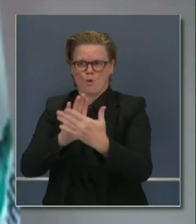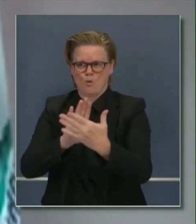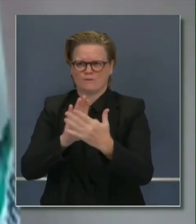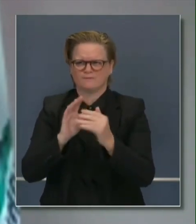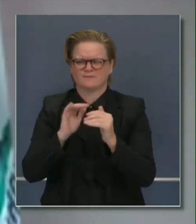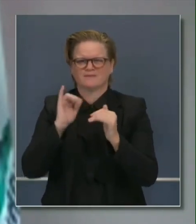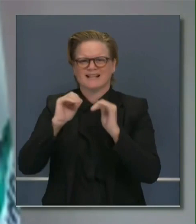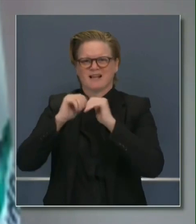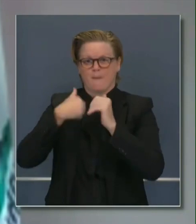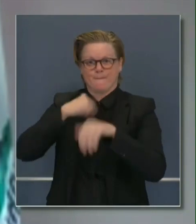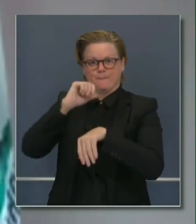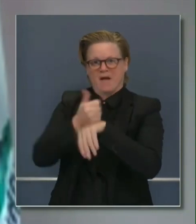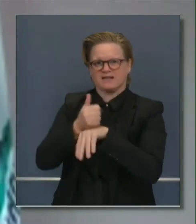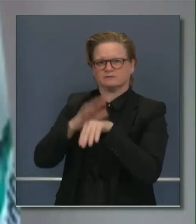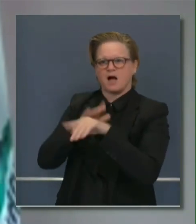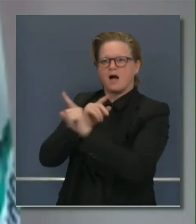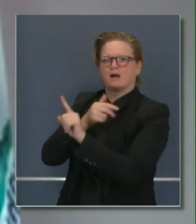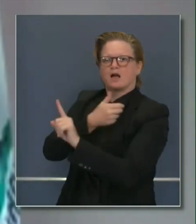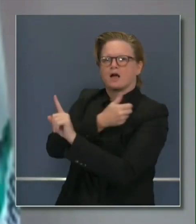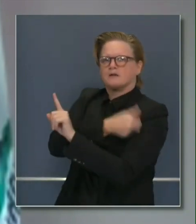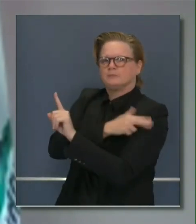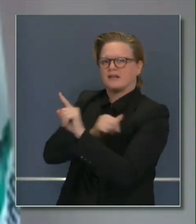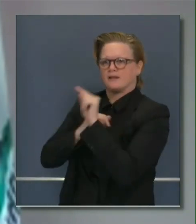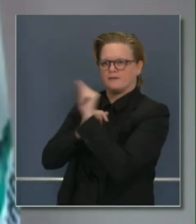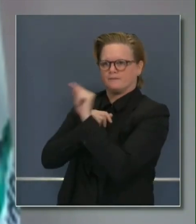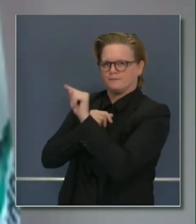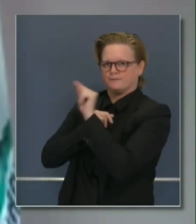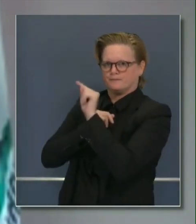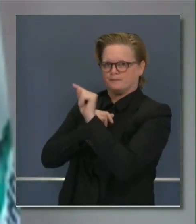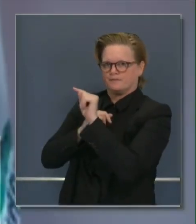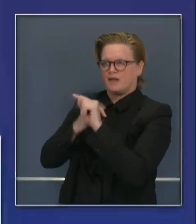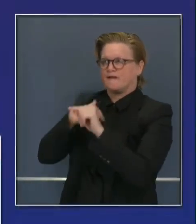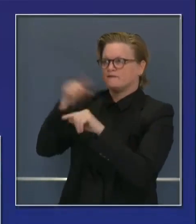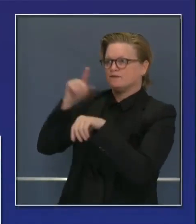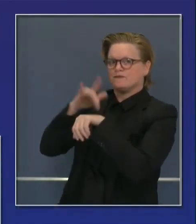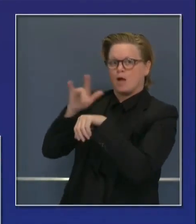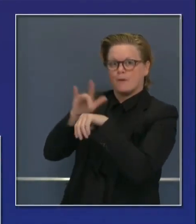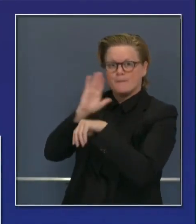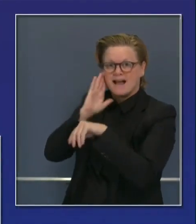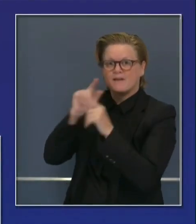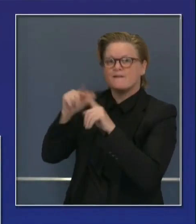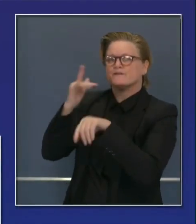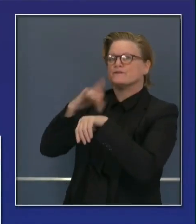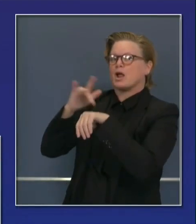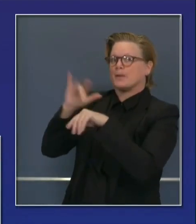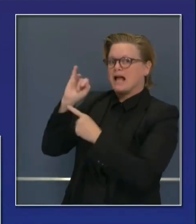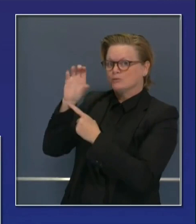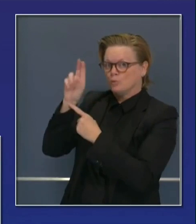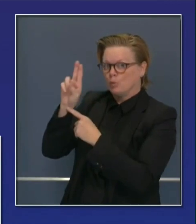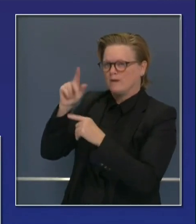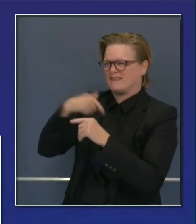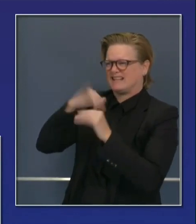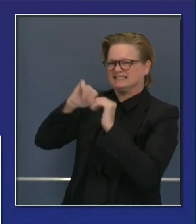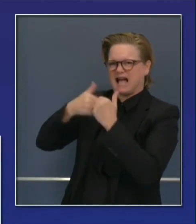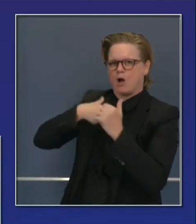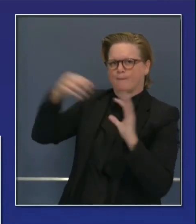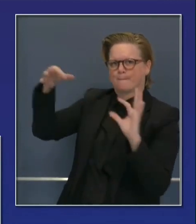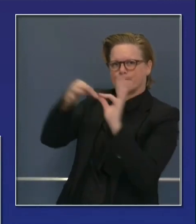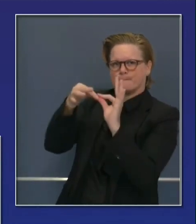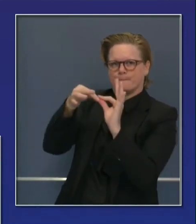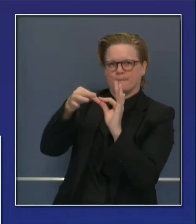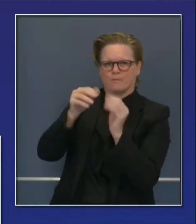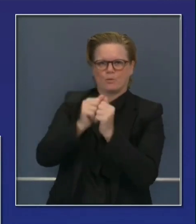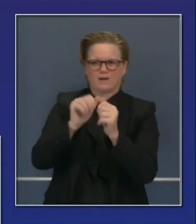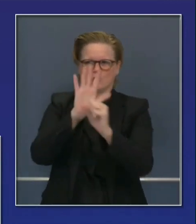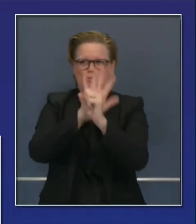and healthcare delivery systems work. When capacity can't be met within a specific county, we lean